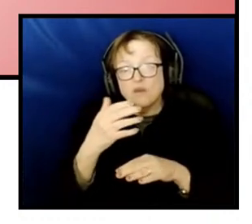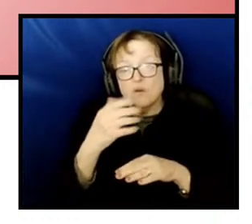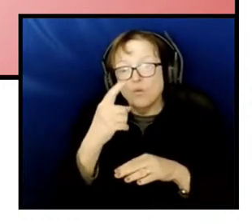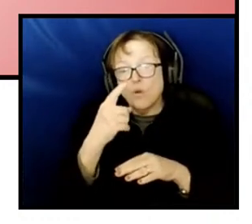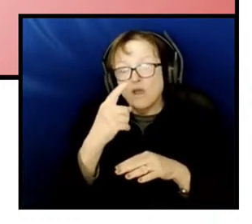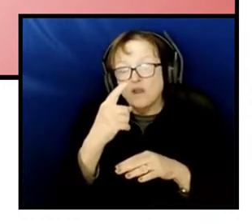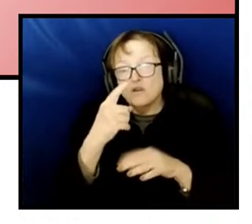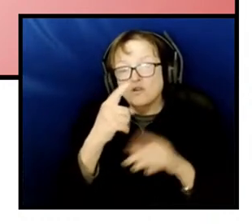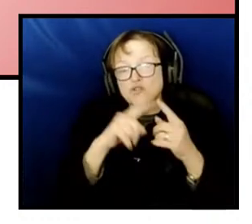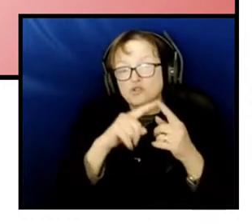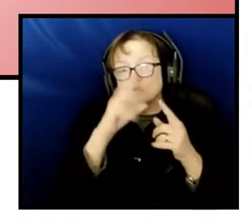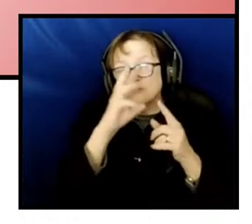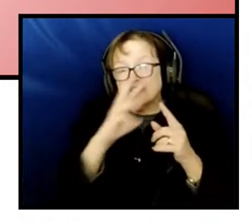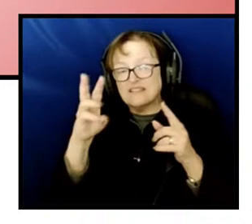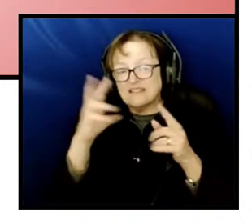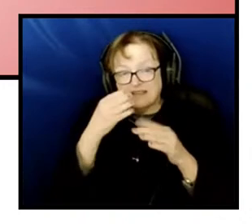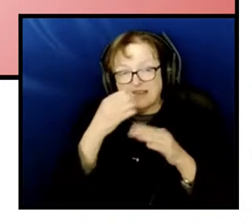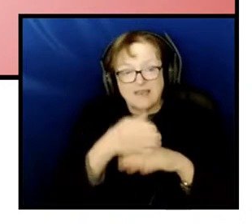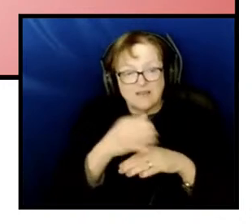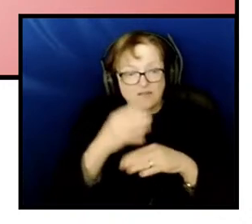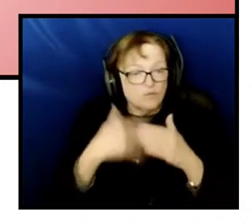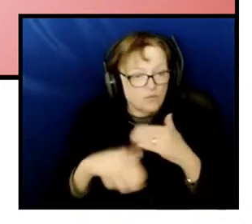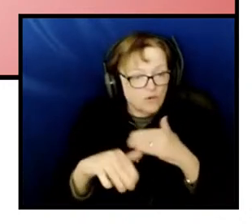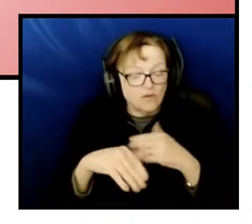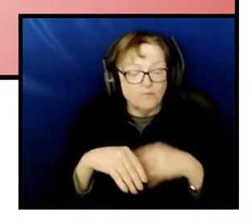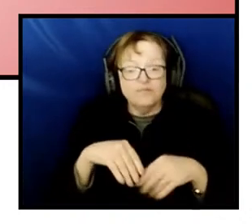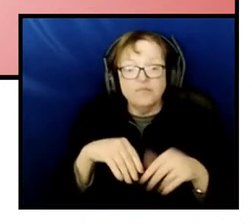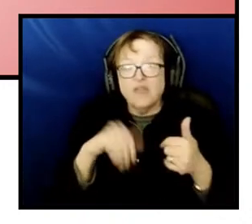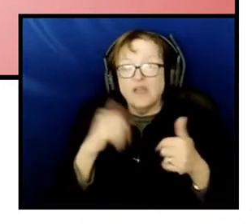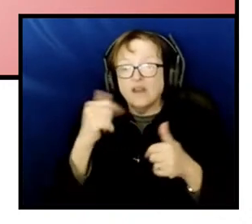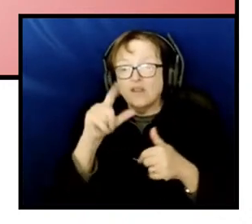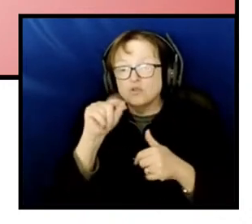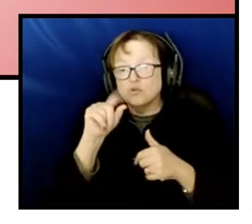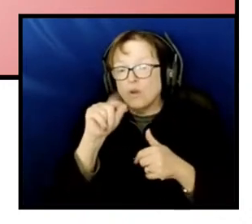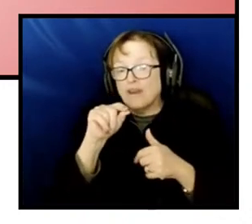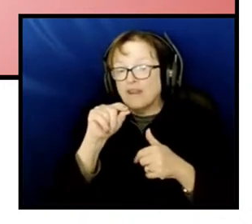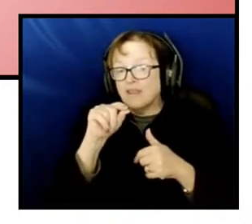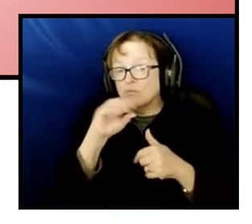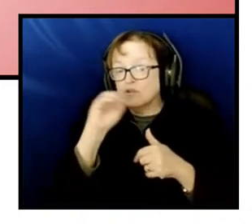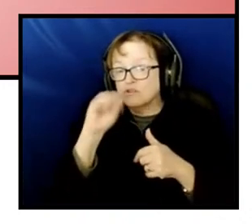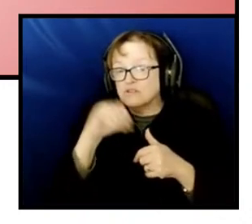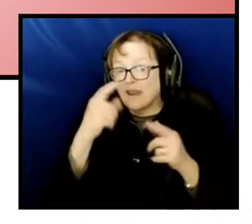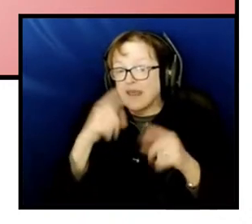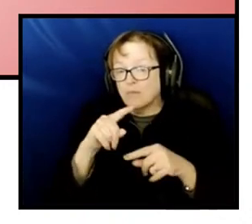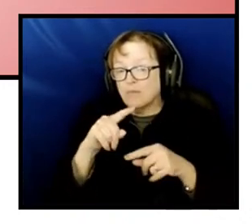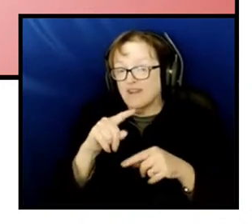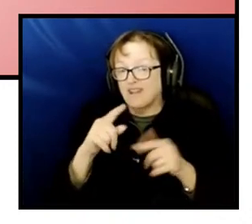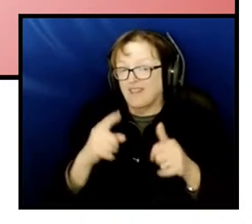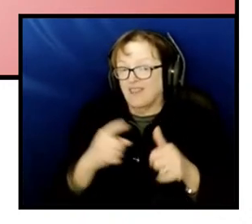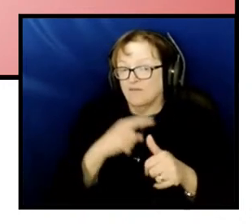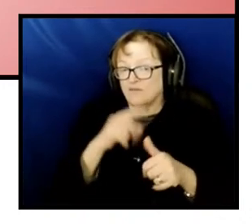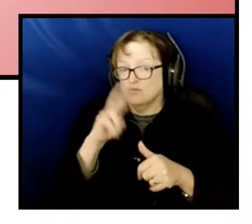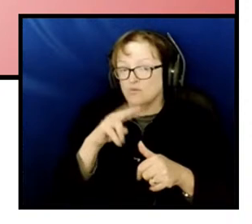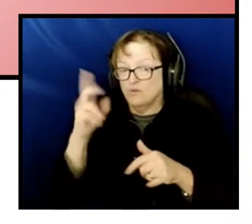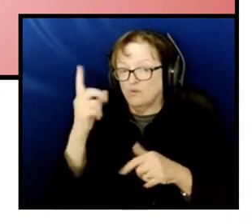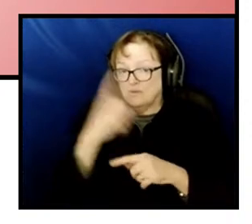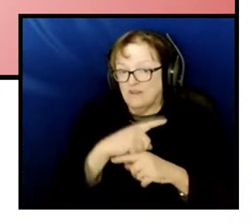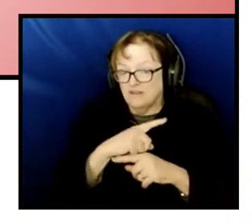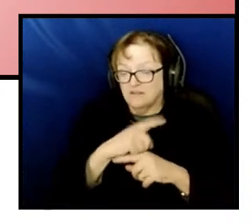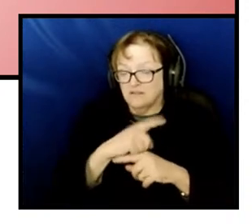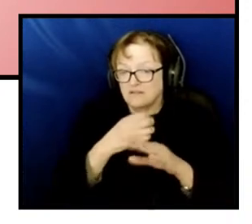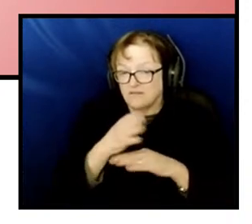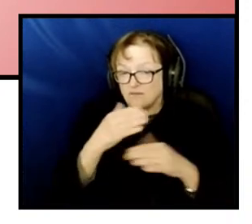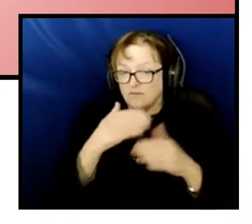postpartum. Another 21% happens in the first 42 days postpartum. So as doulas